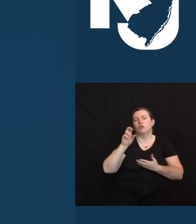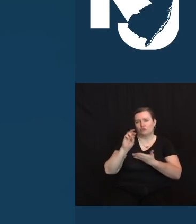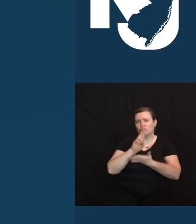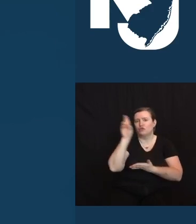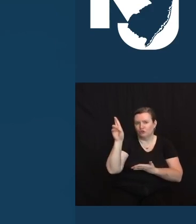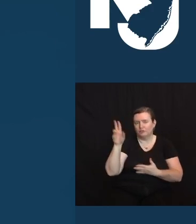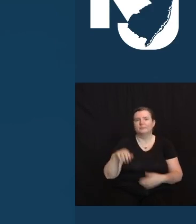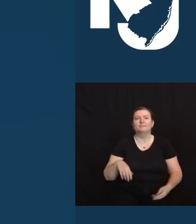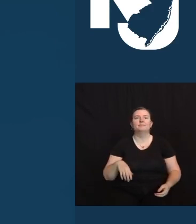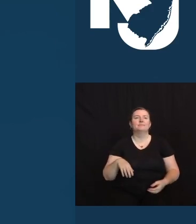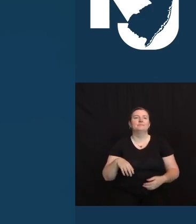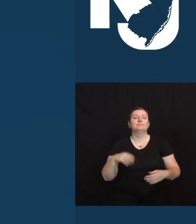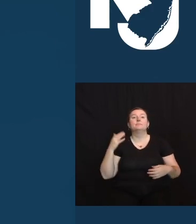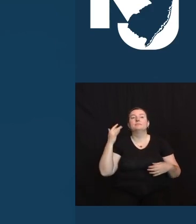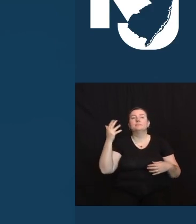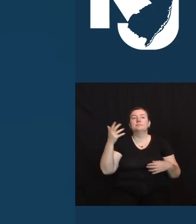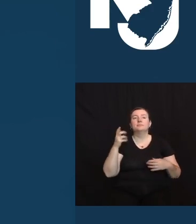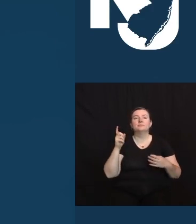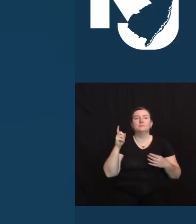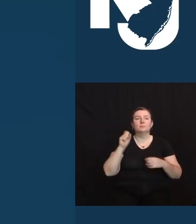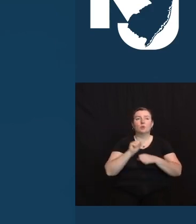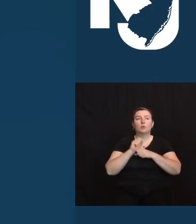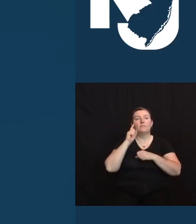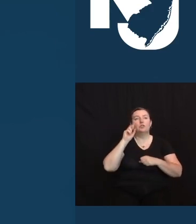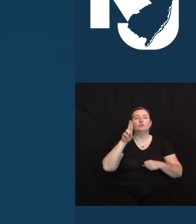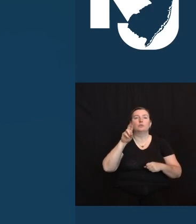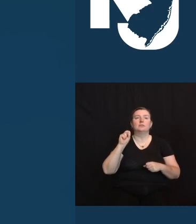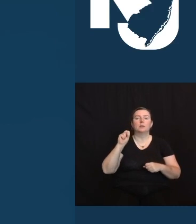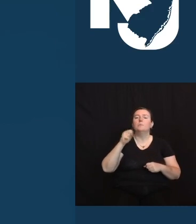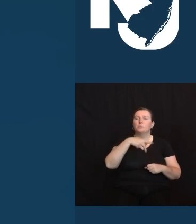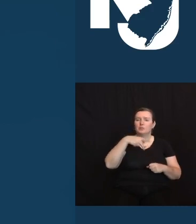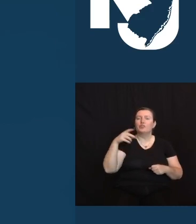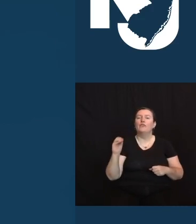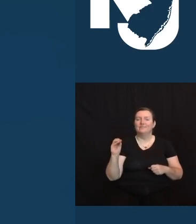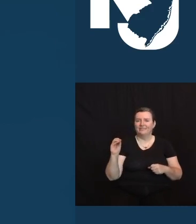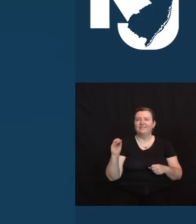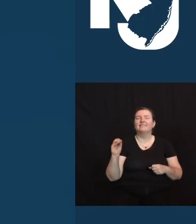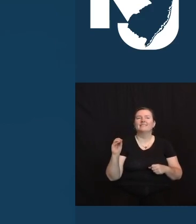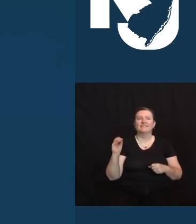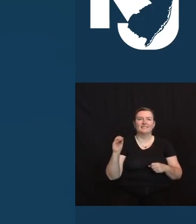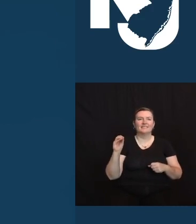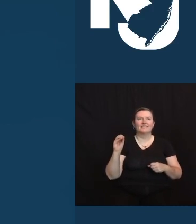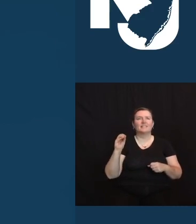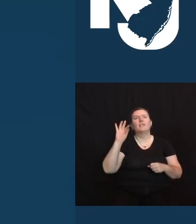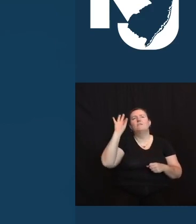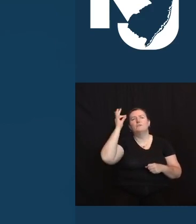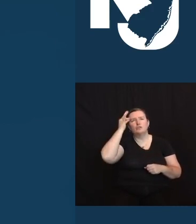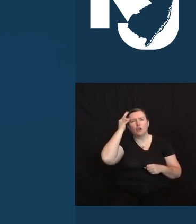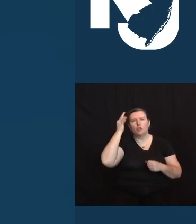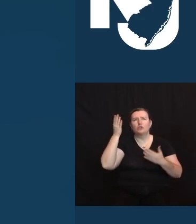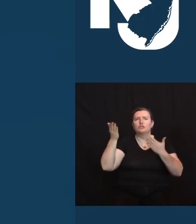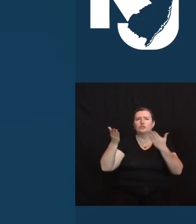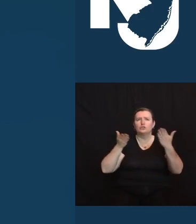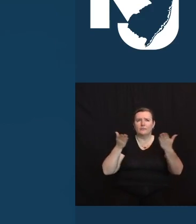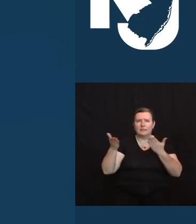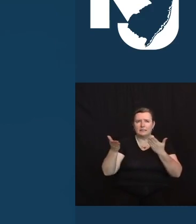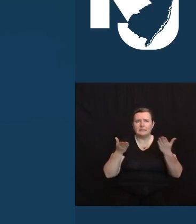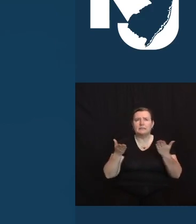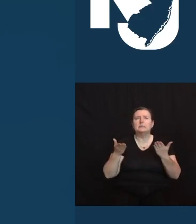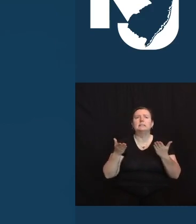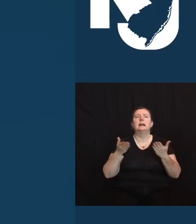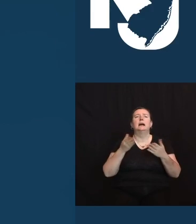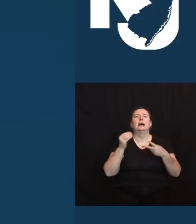He would eventually go on to work for the U.S. Postal Service, the Federal General Services Administration, and the Department of Housing